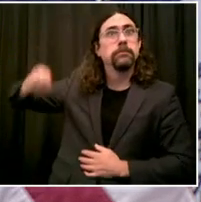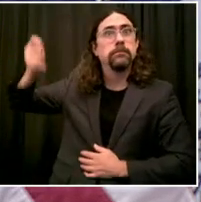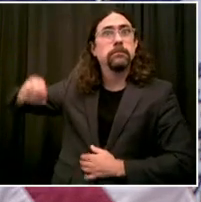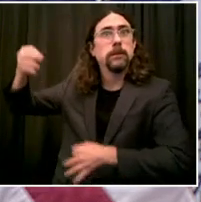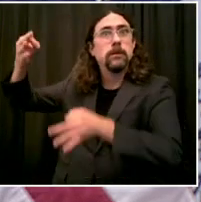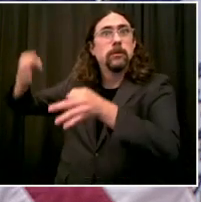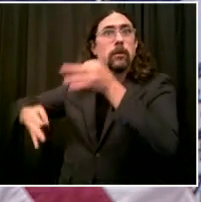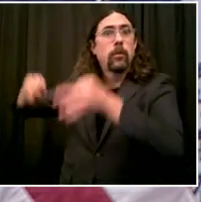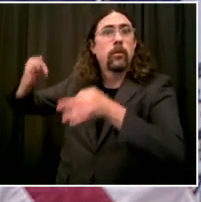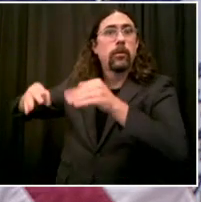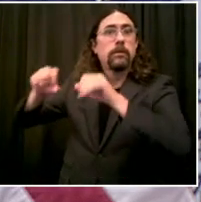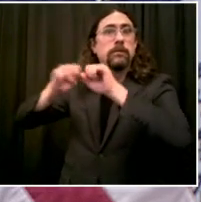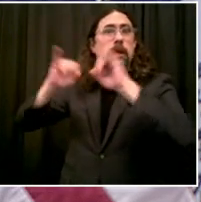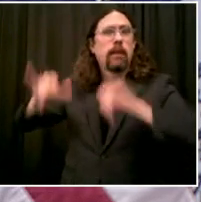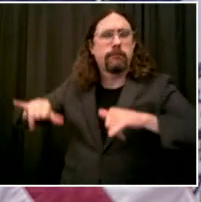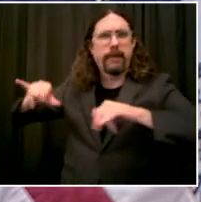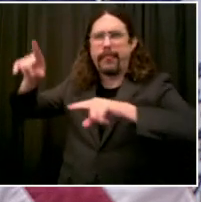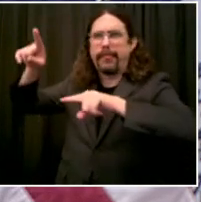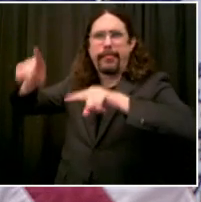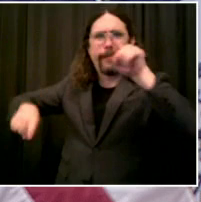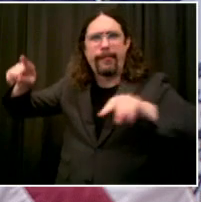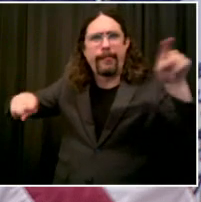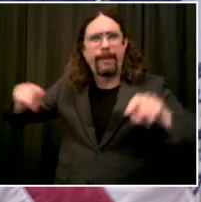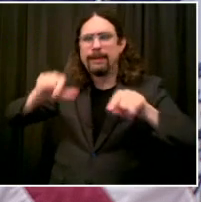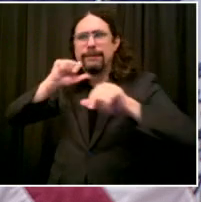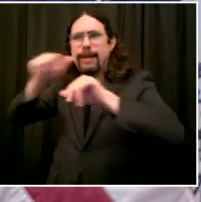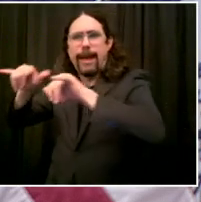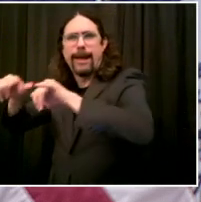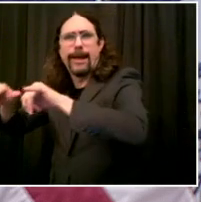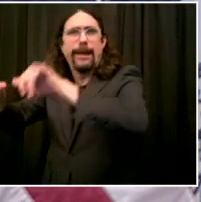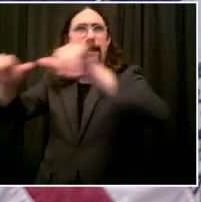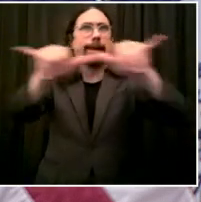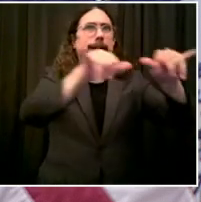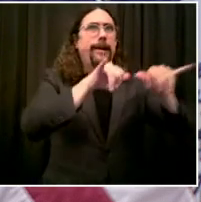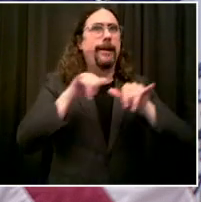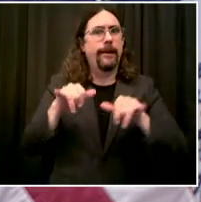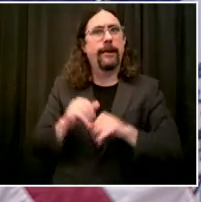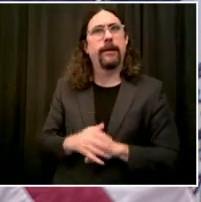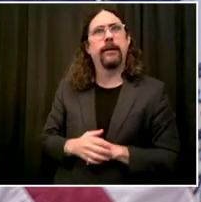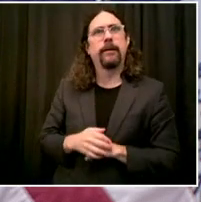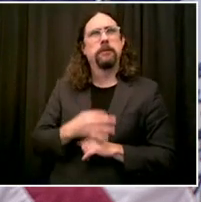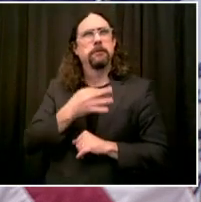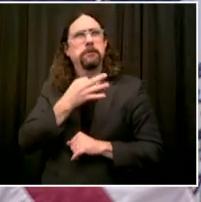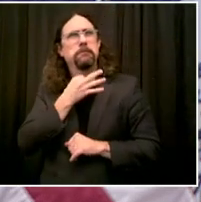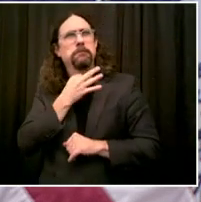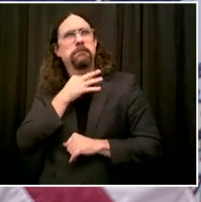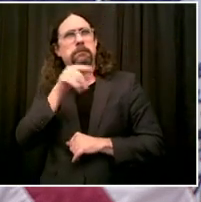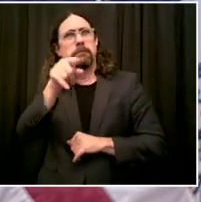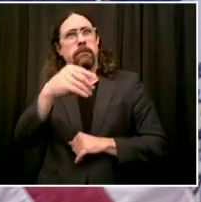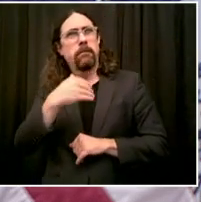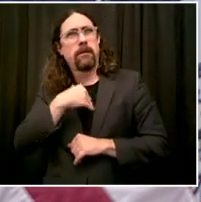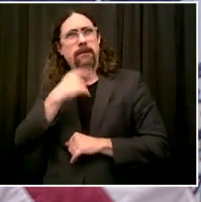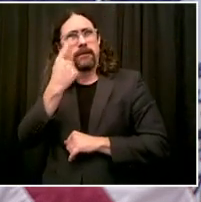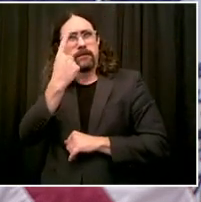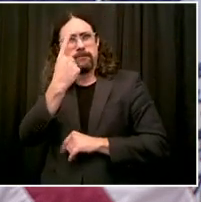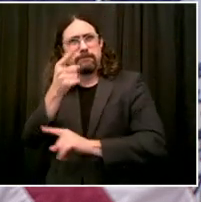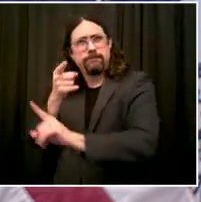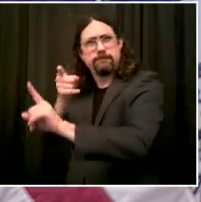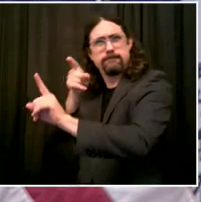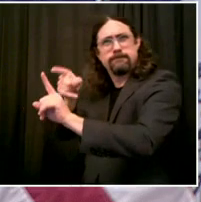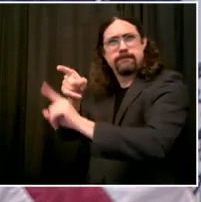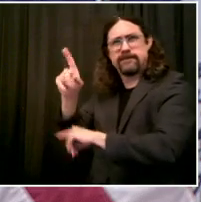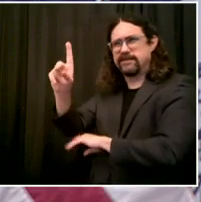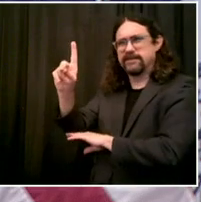DA's office that you're concerned about, and what are those concerns? Yeah, Yoav, it's a great question. And I want to